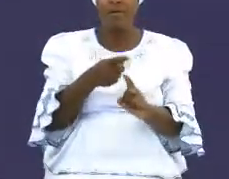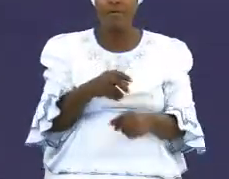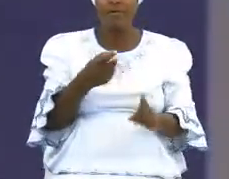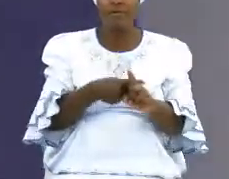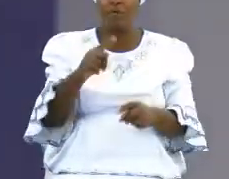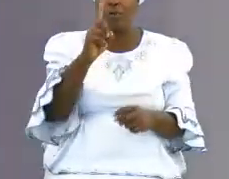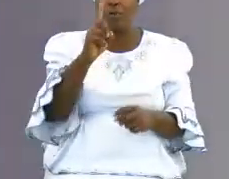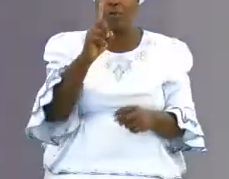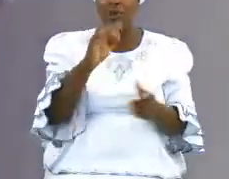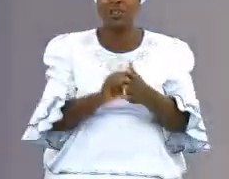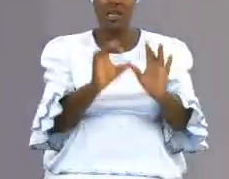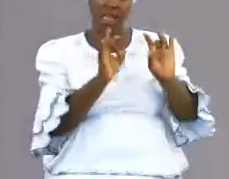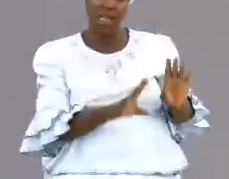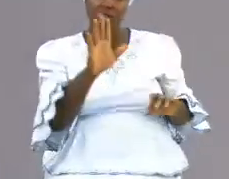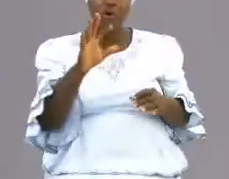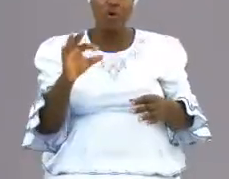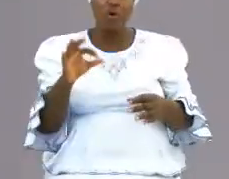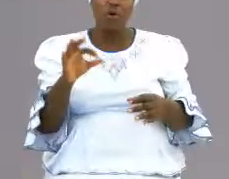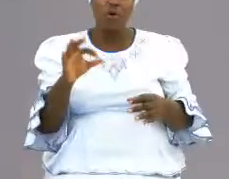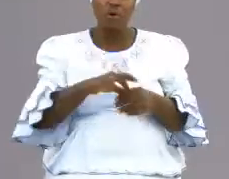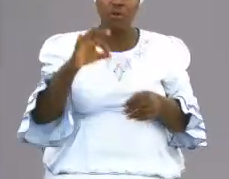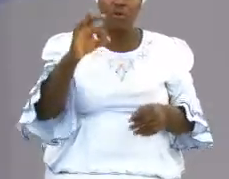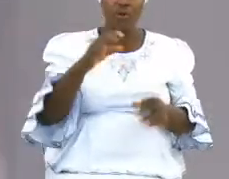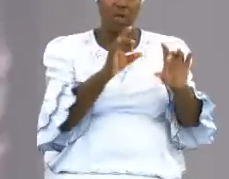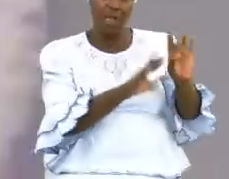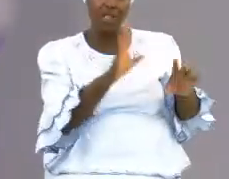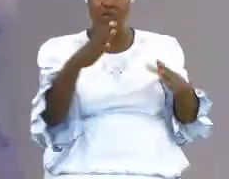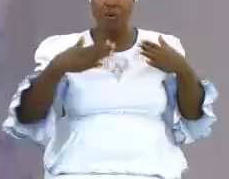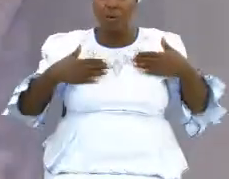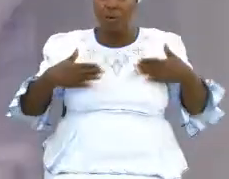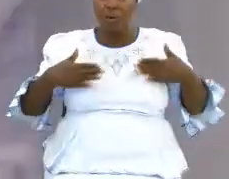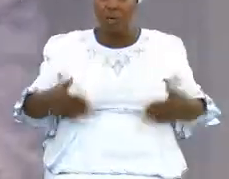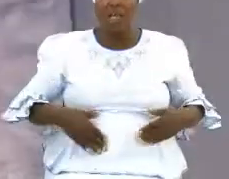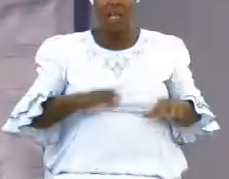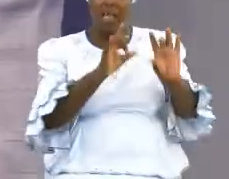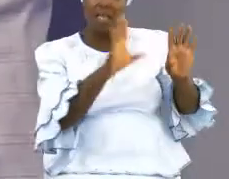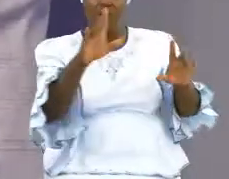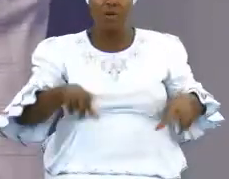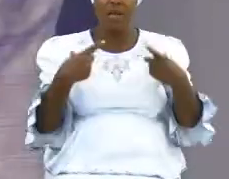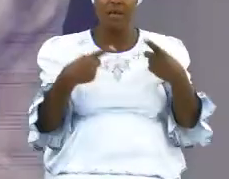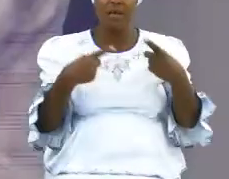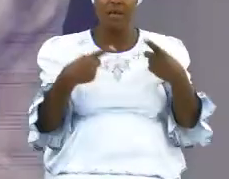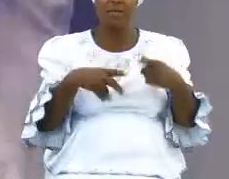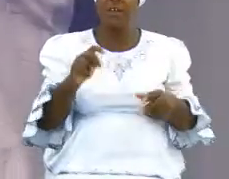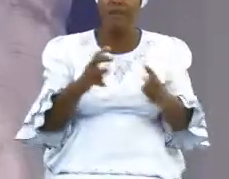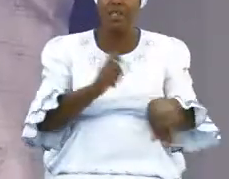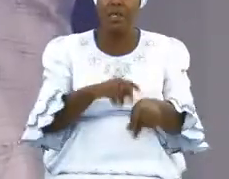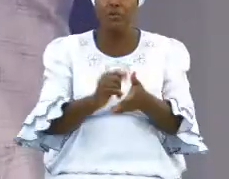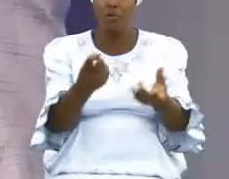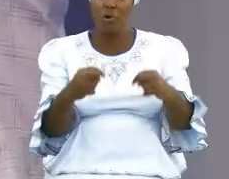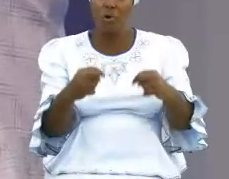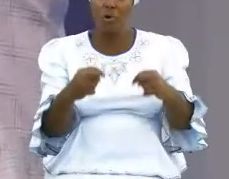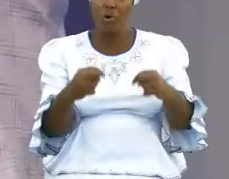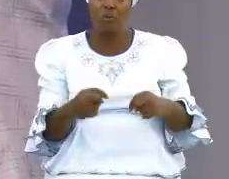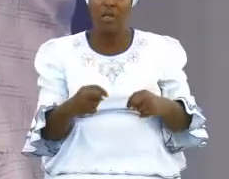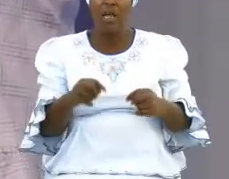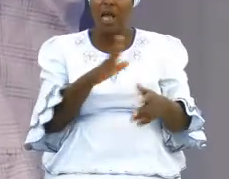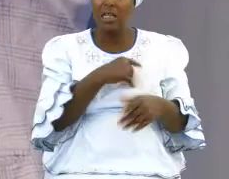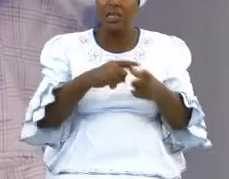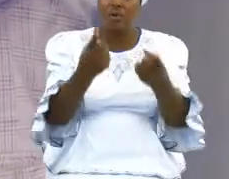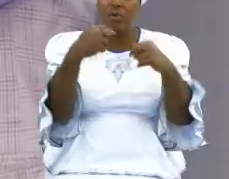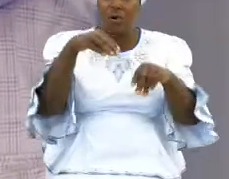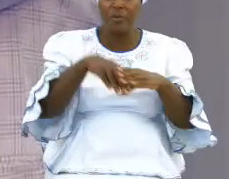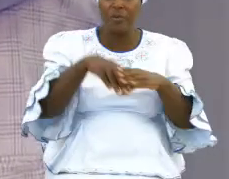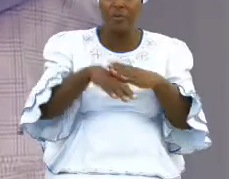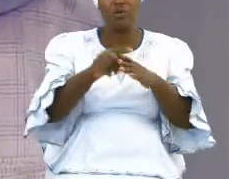hates your soul, hates your body, hates your life, the moment you come and you come in to the